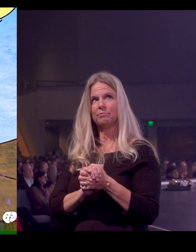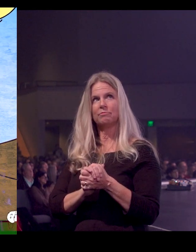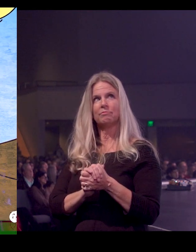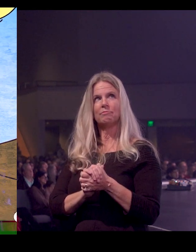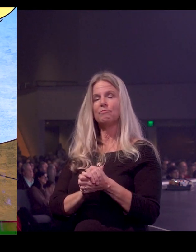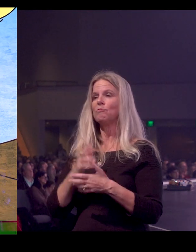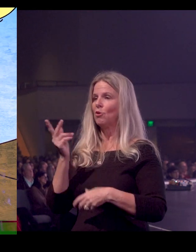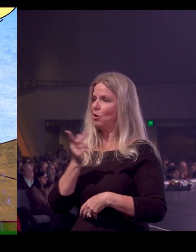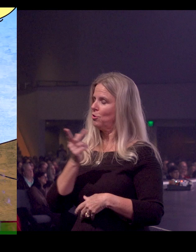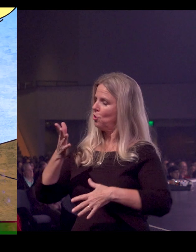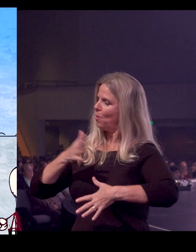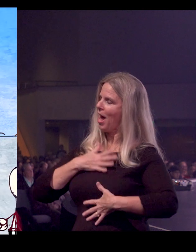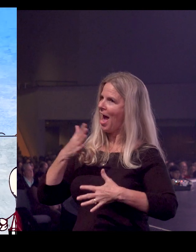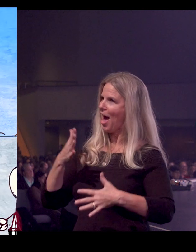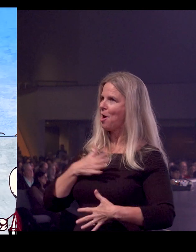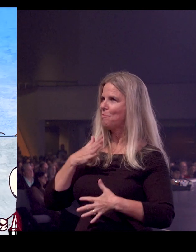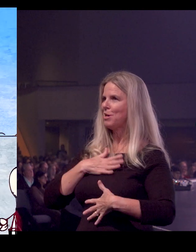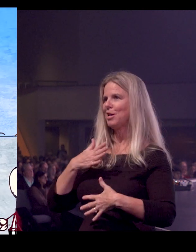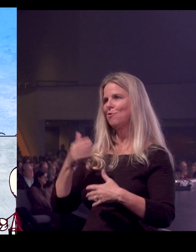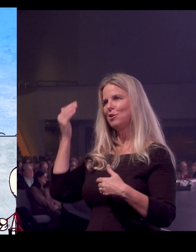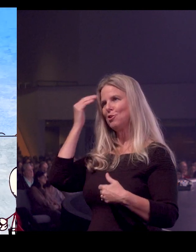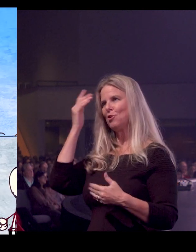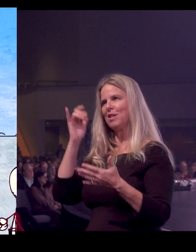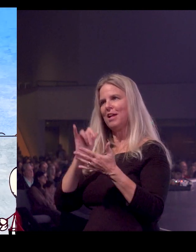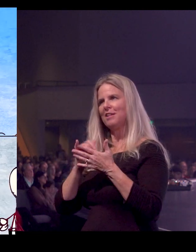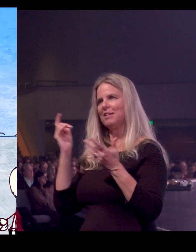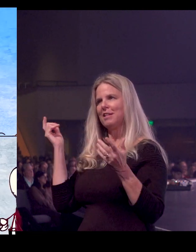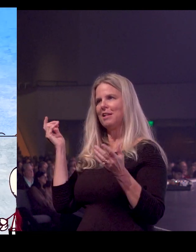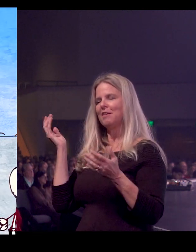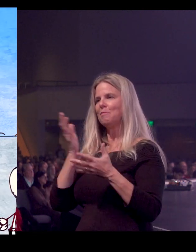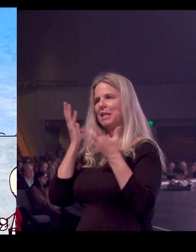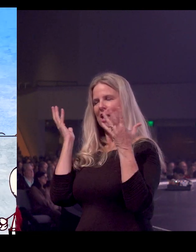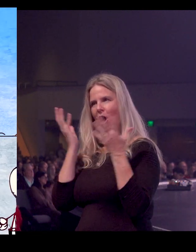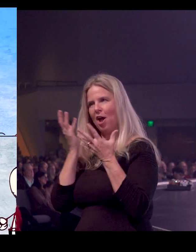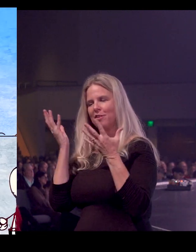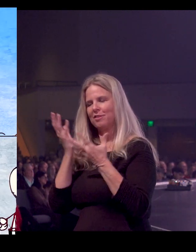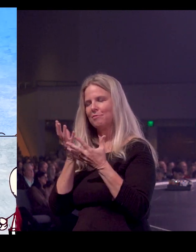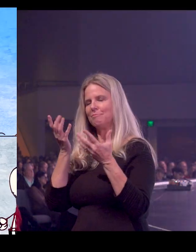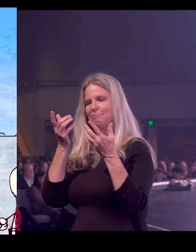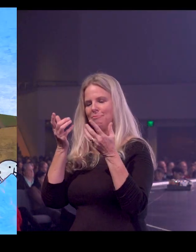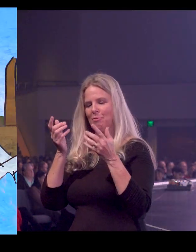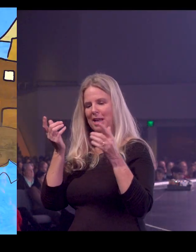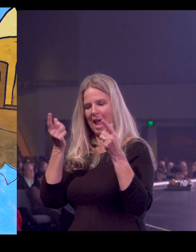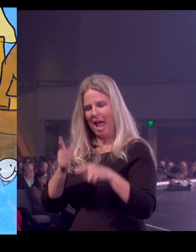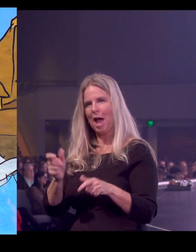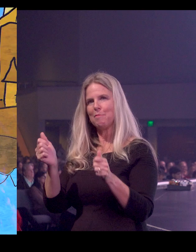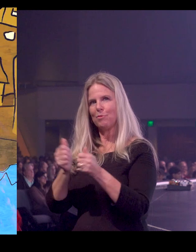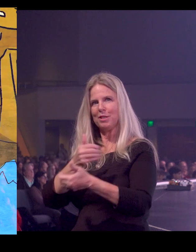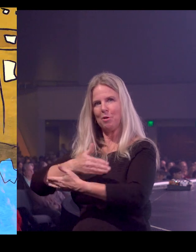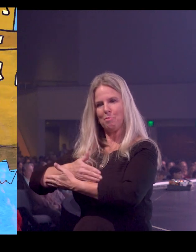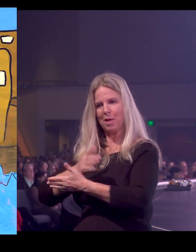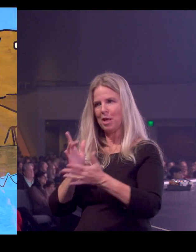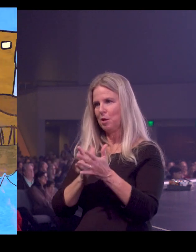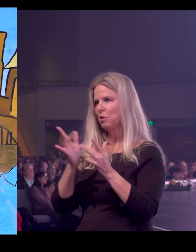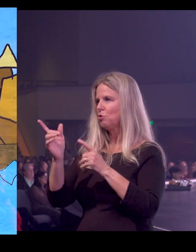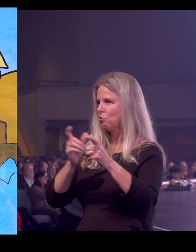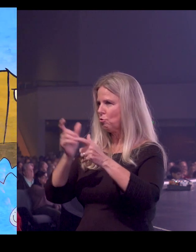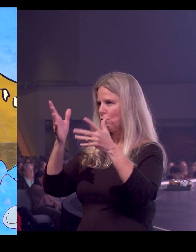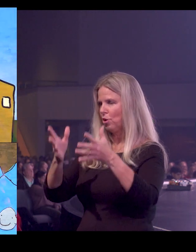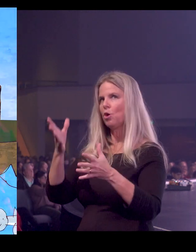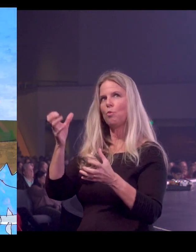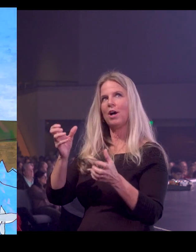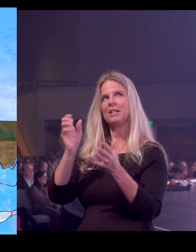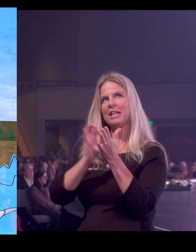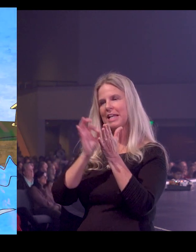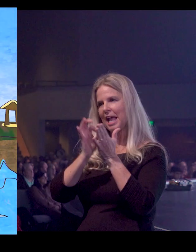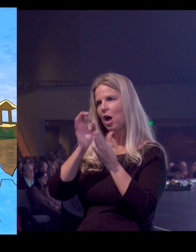their baby Jesus. The ruler of the land wanted to count all the people, so Mary and Joseph had to travel to Bethlehem. It was a